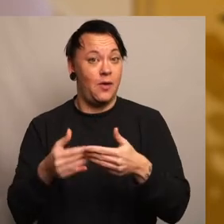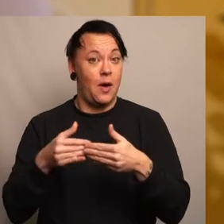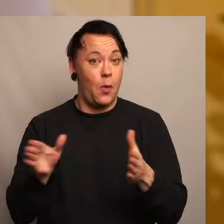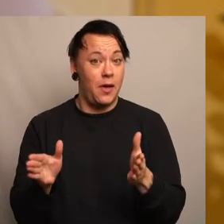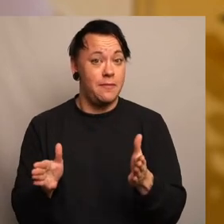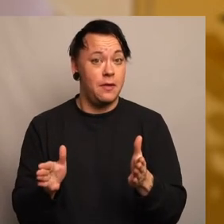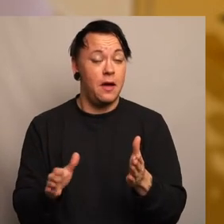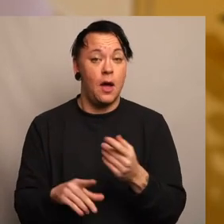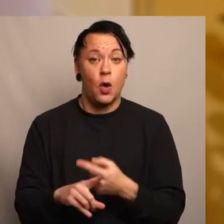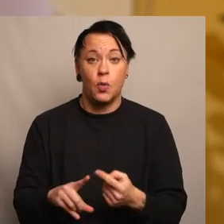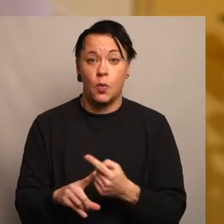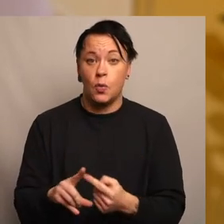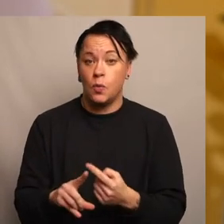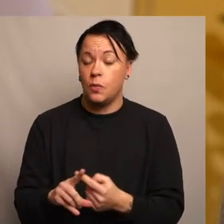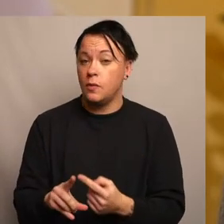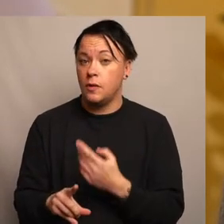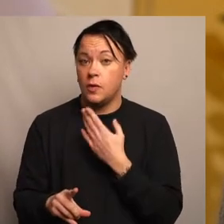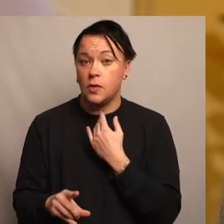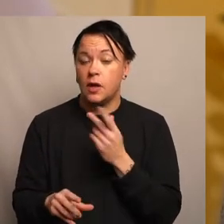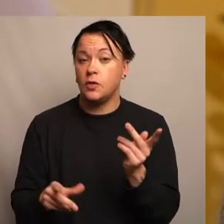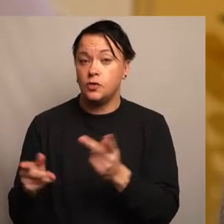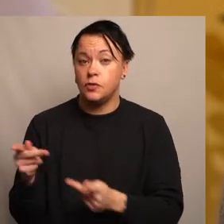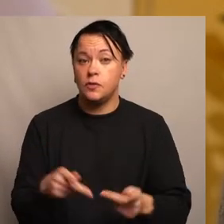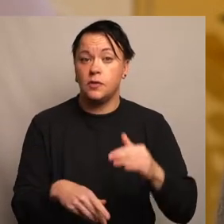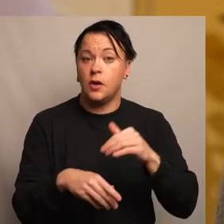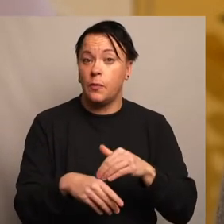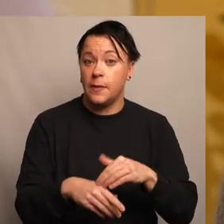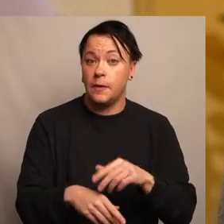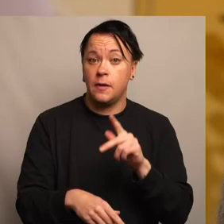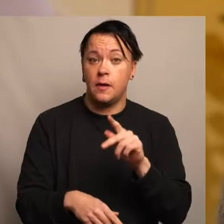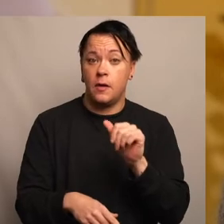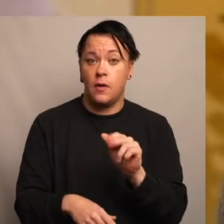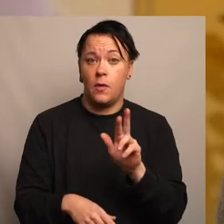somebody who wants to ask. Kaura?